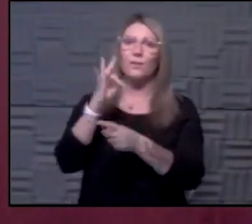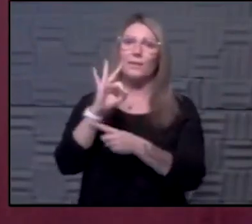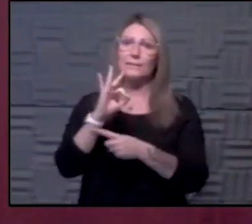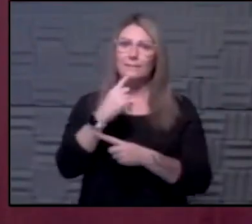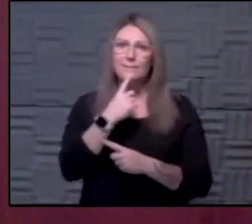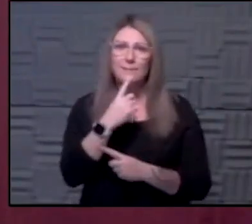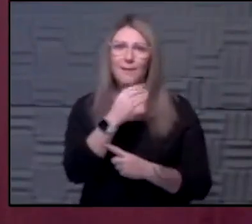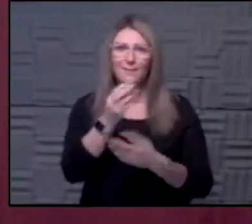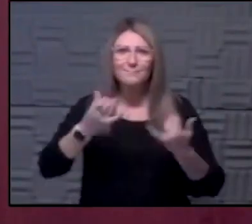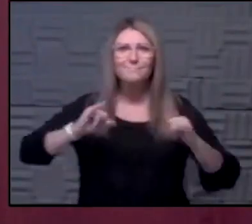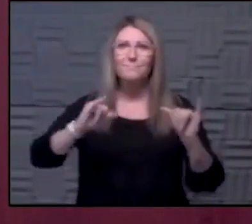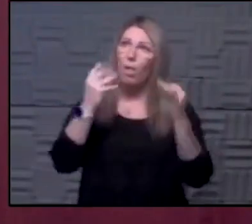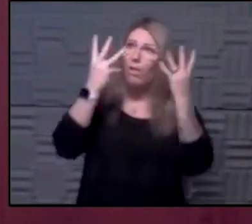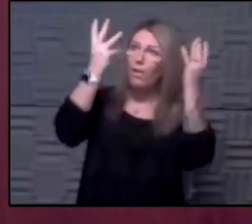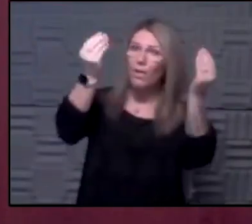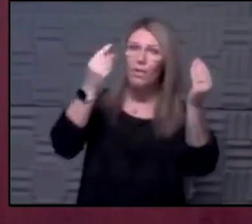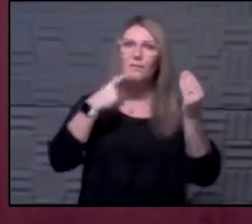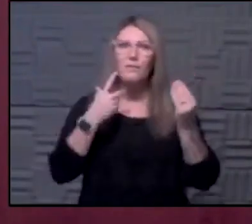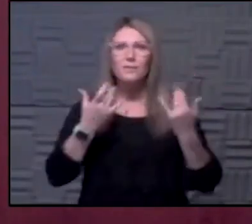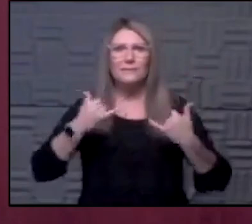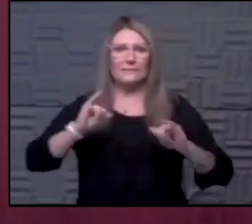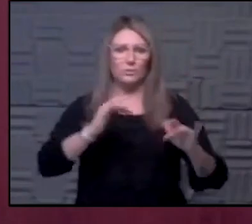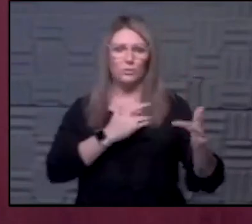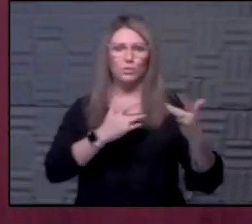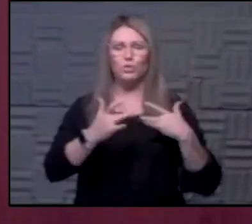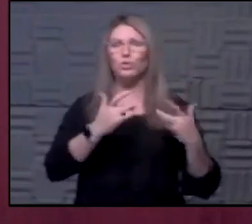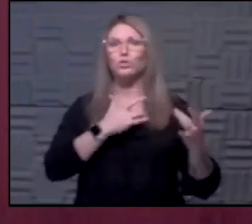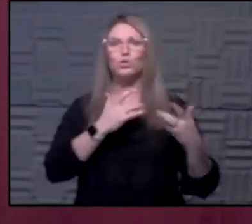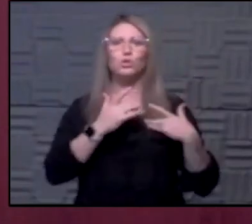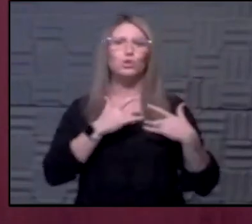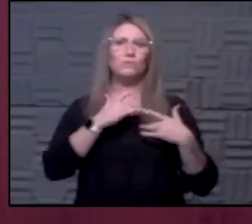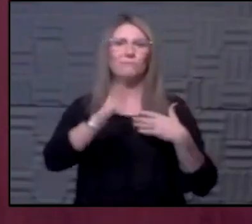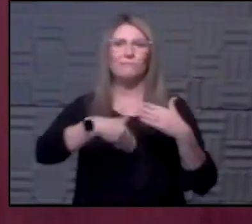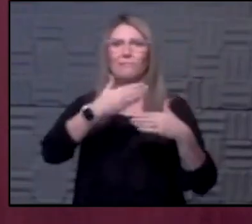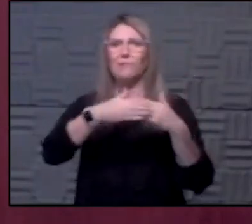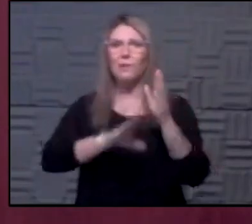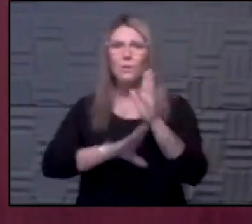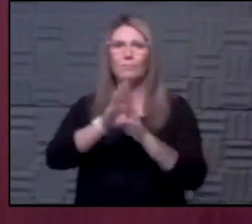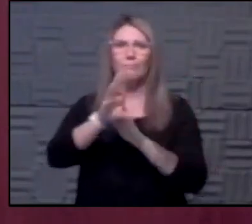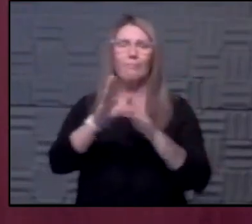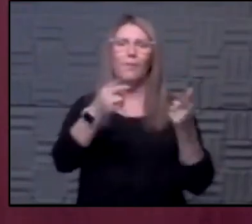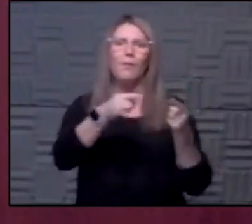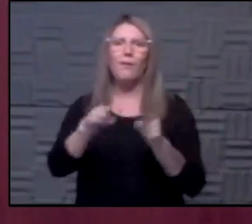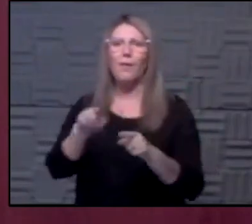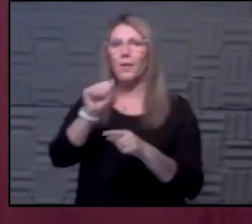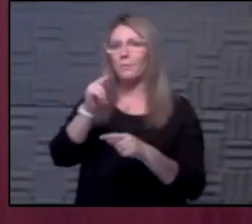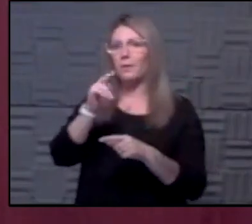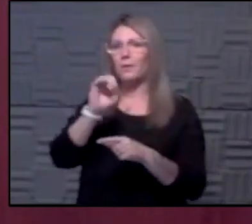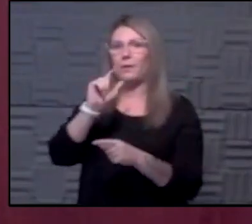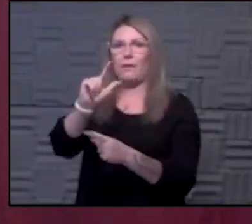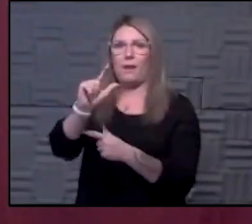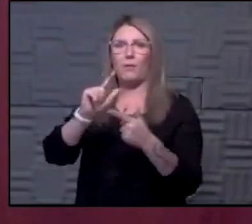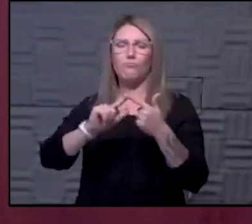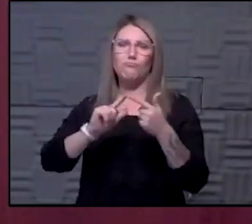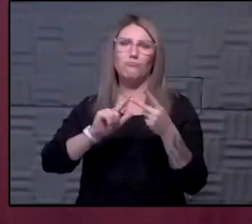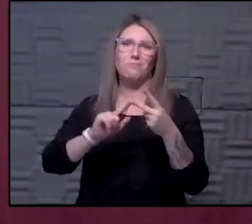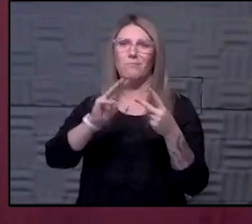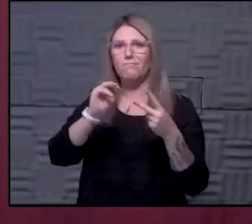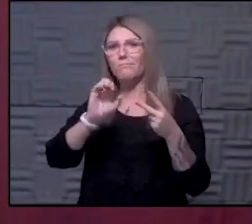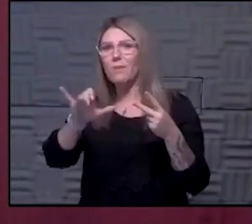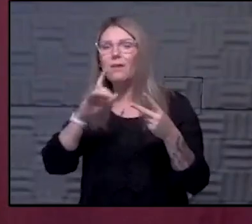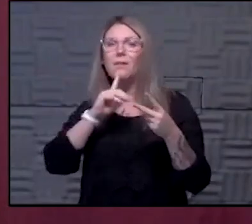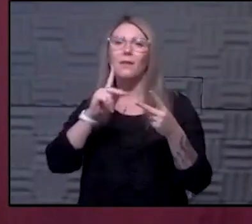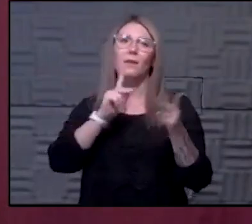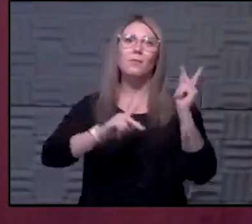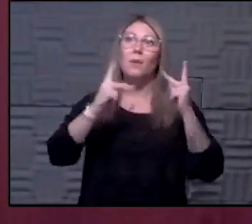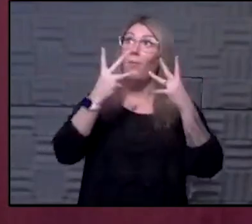It's still out there. And I think we're still concerned about the next possible surge that could occur in April and May as people get back out, they get